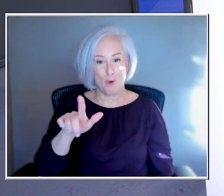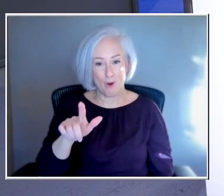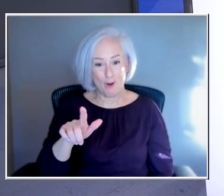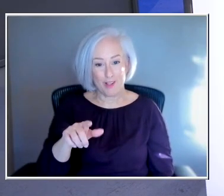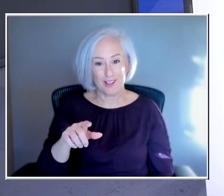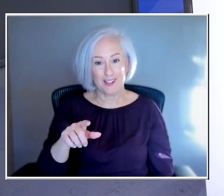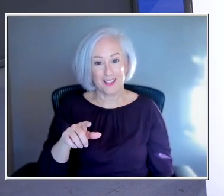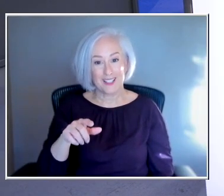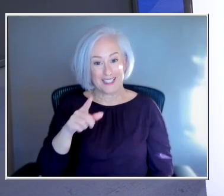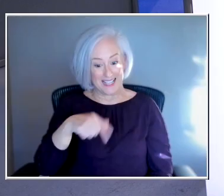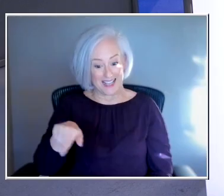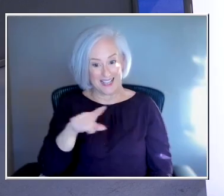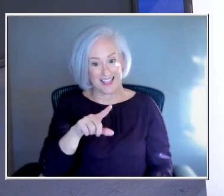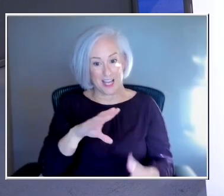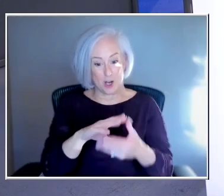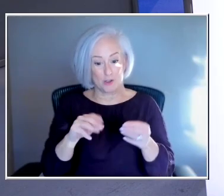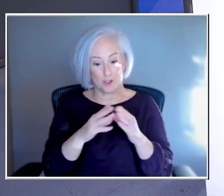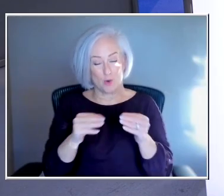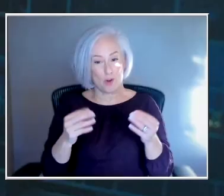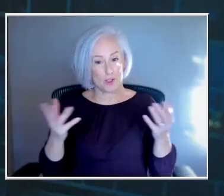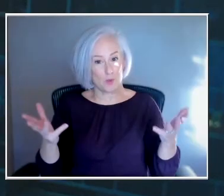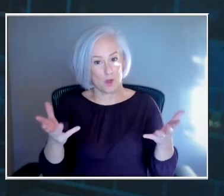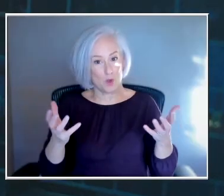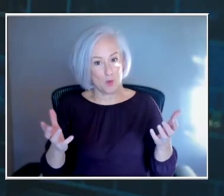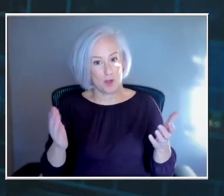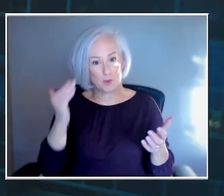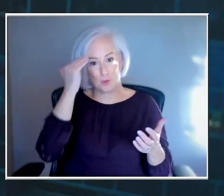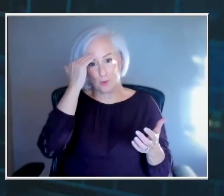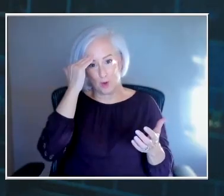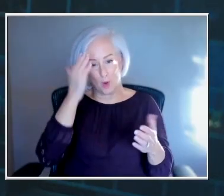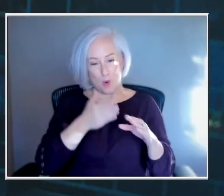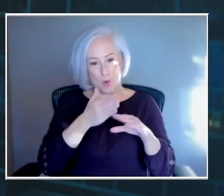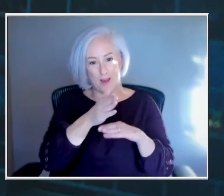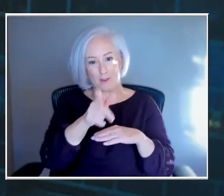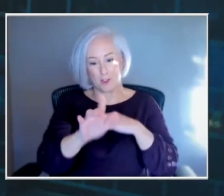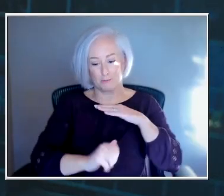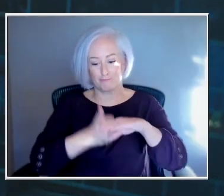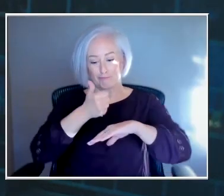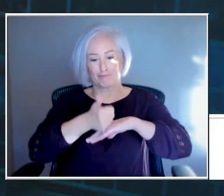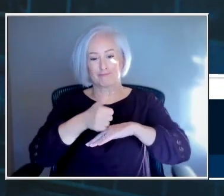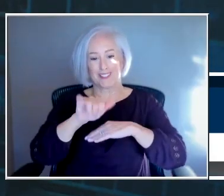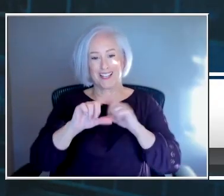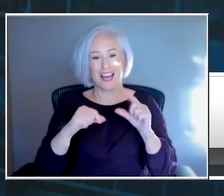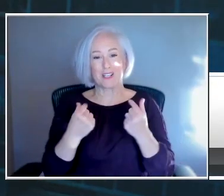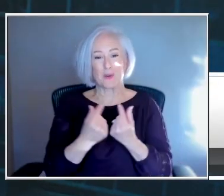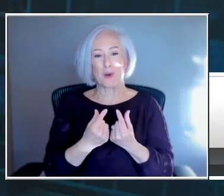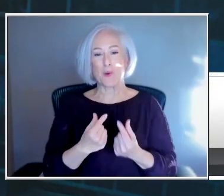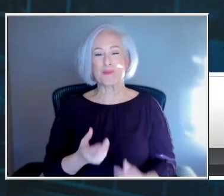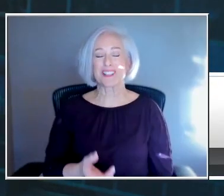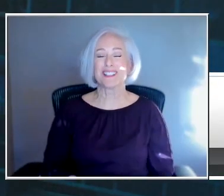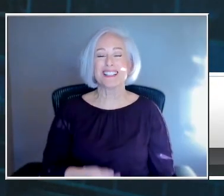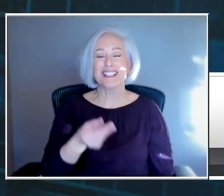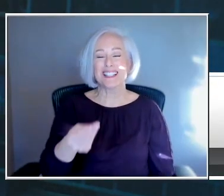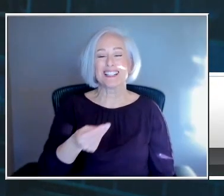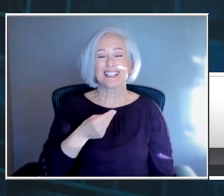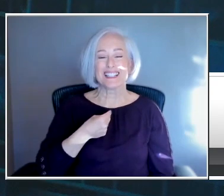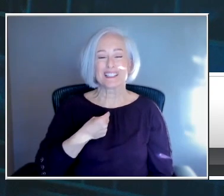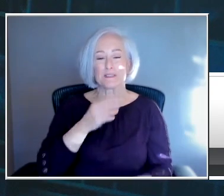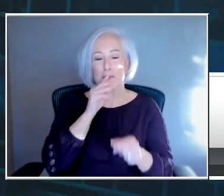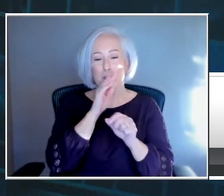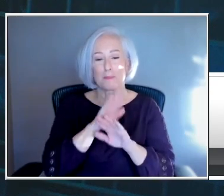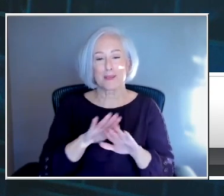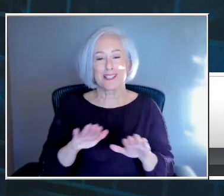support group? Yes, I mean, it actually gives me peace, or that I have